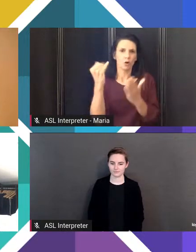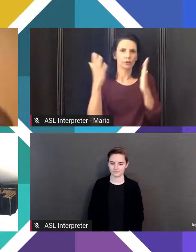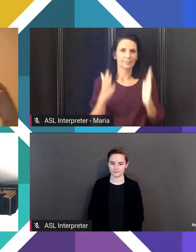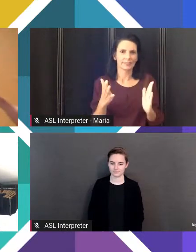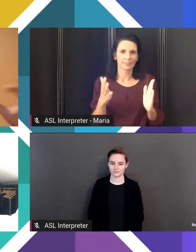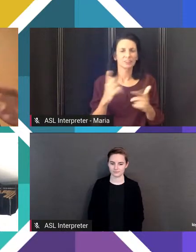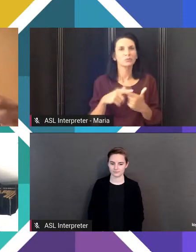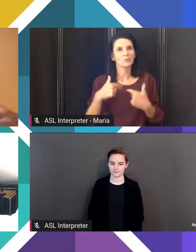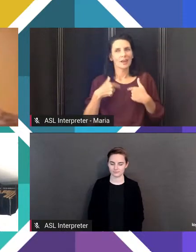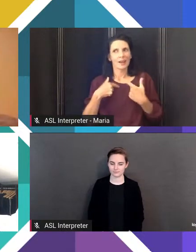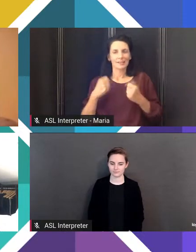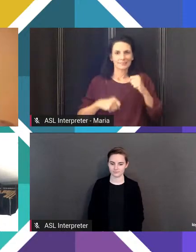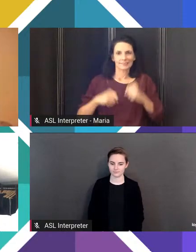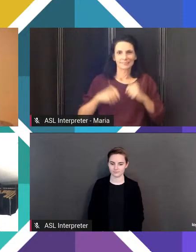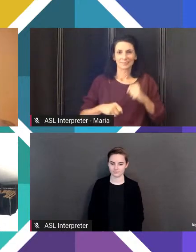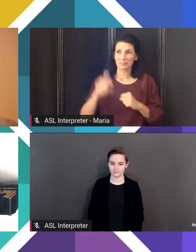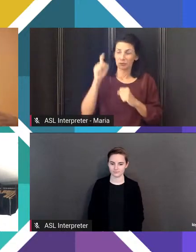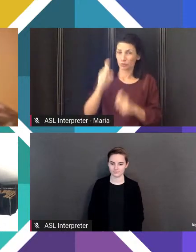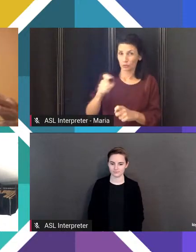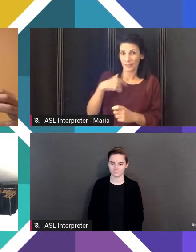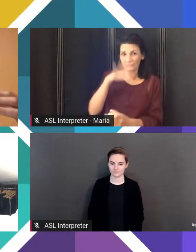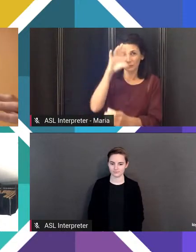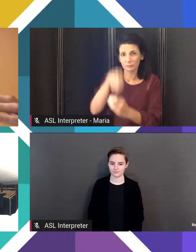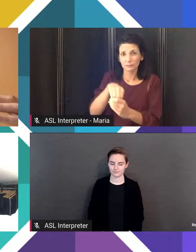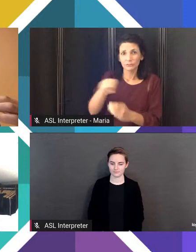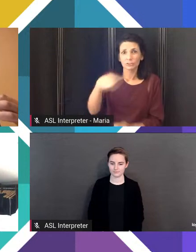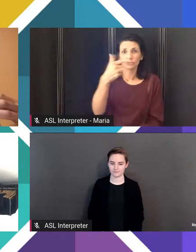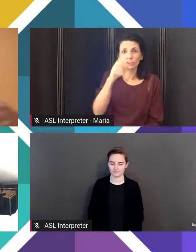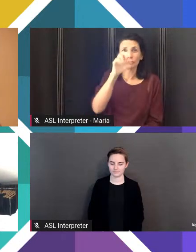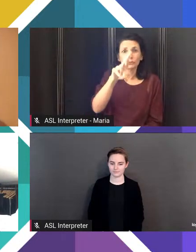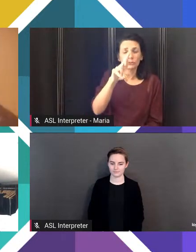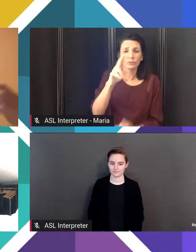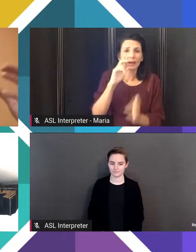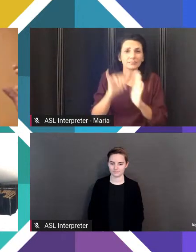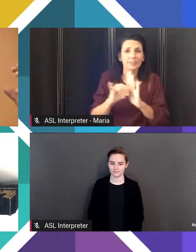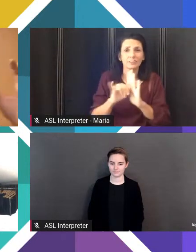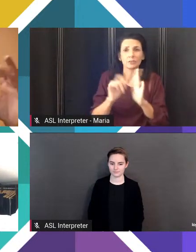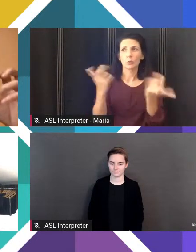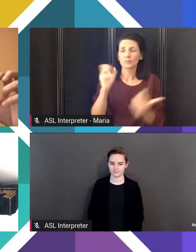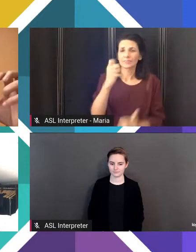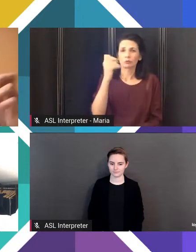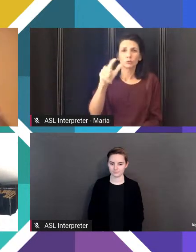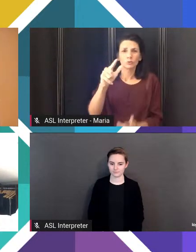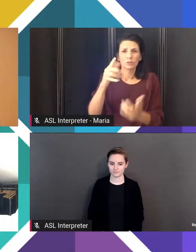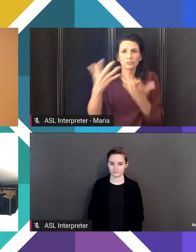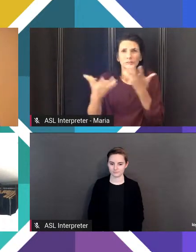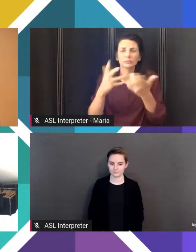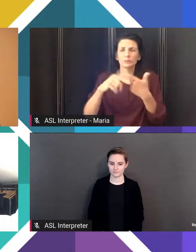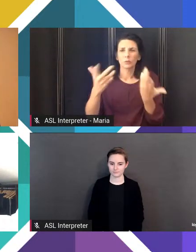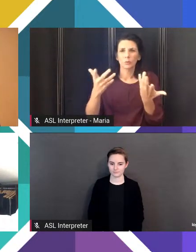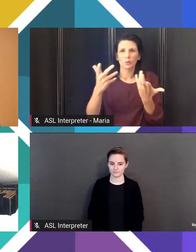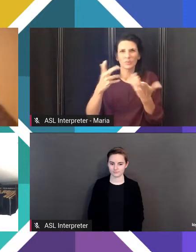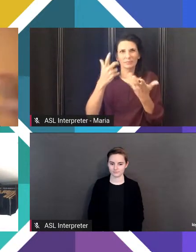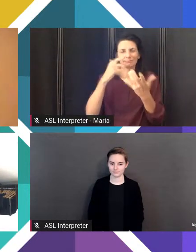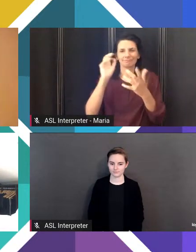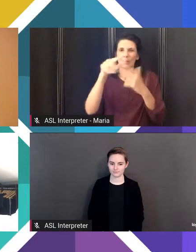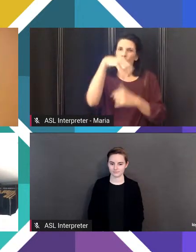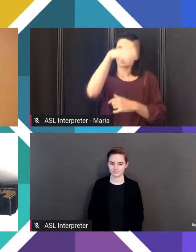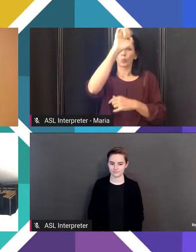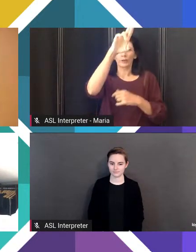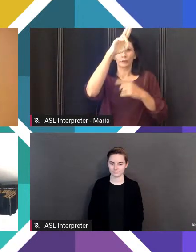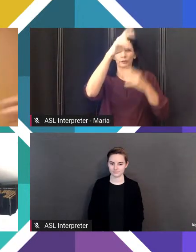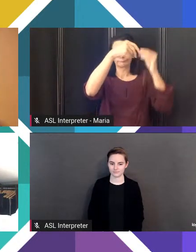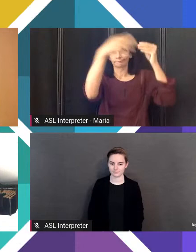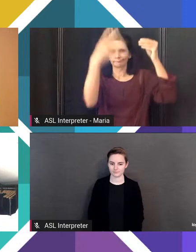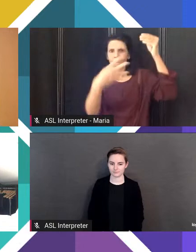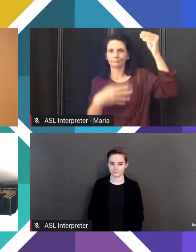have like gender identity or sexual orientation or anything else that falls under queer to be